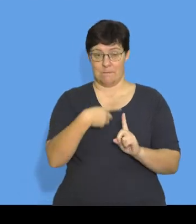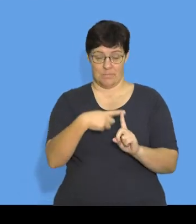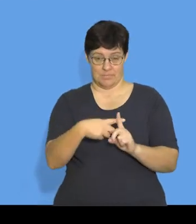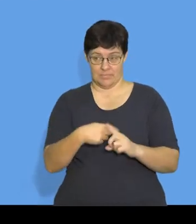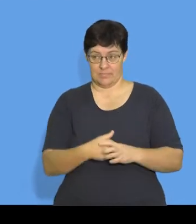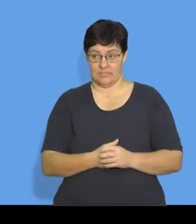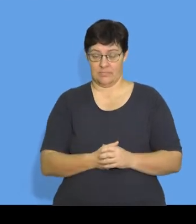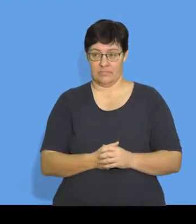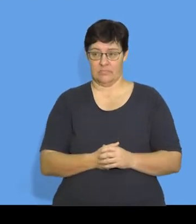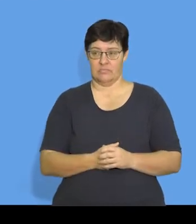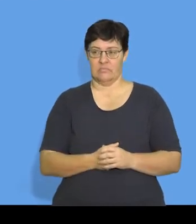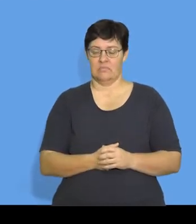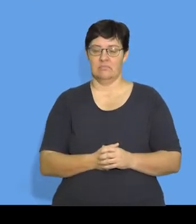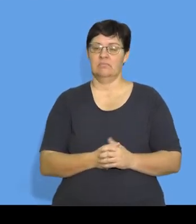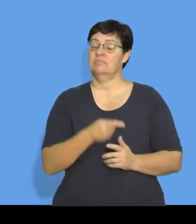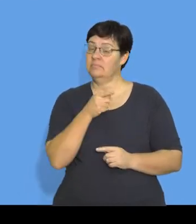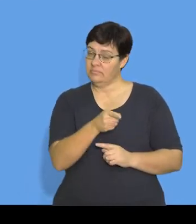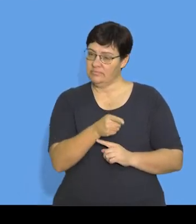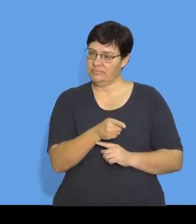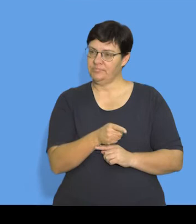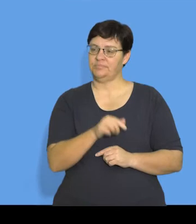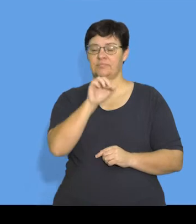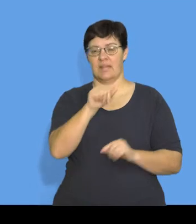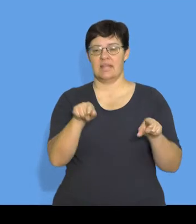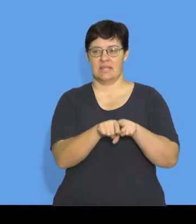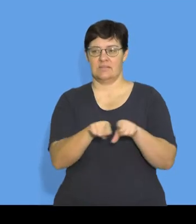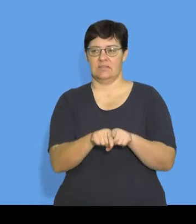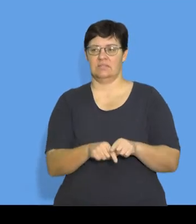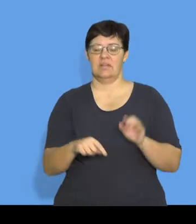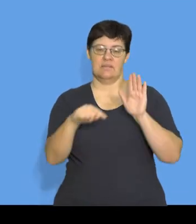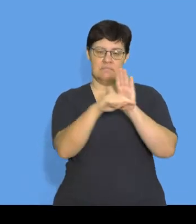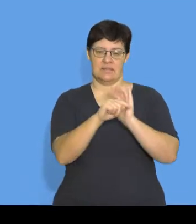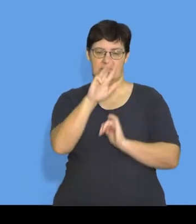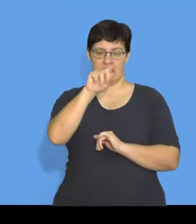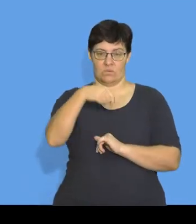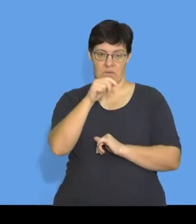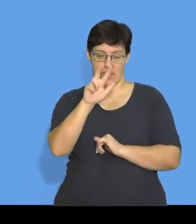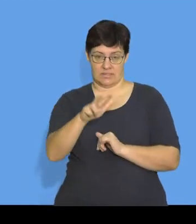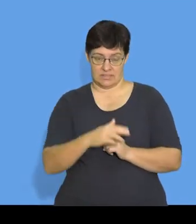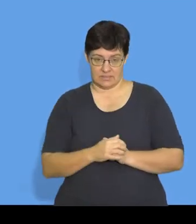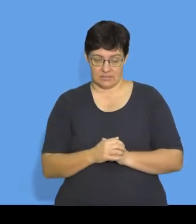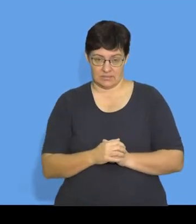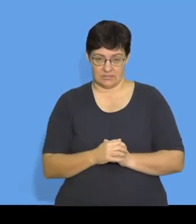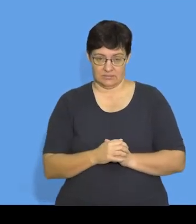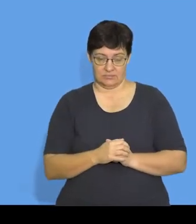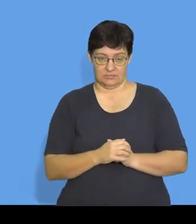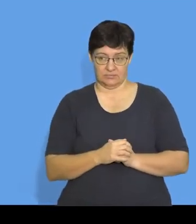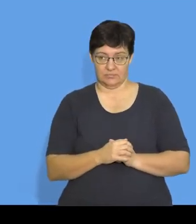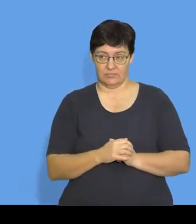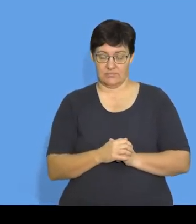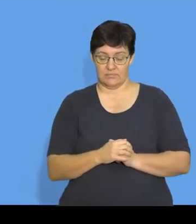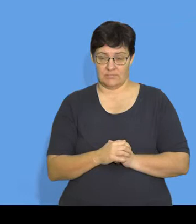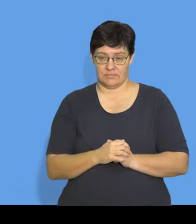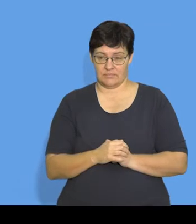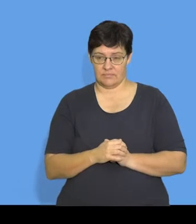positive, which means for this, my acceleration should be minus 9,8.